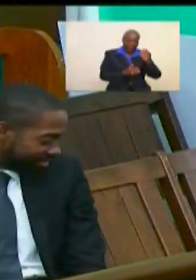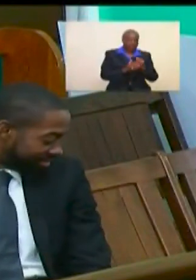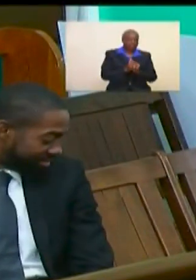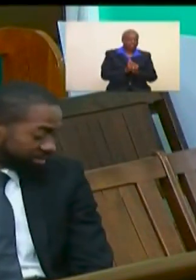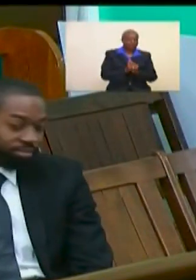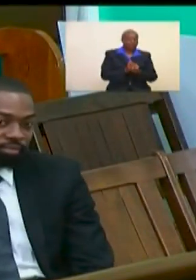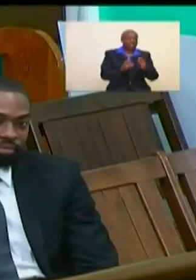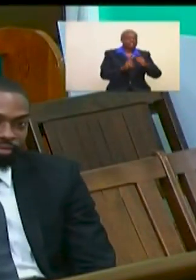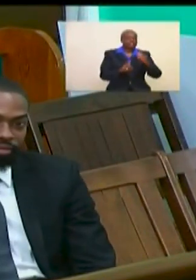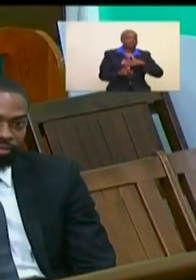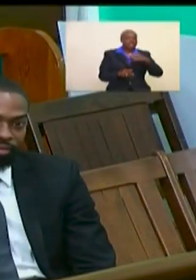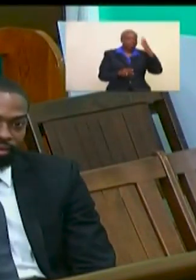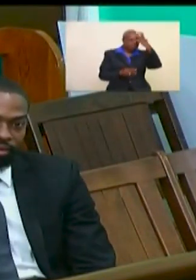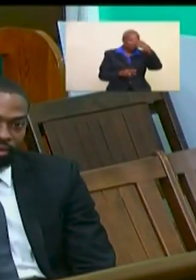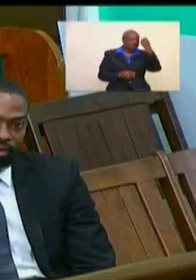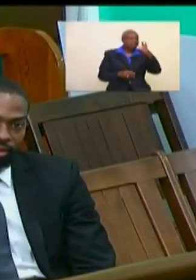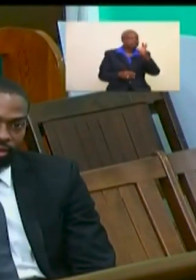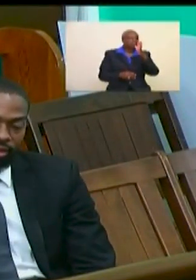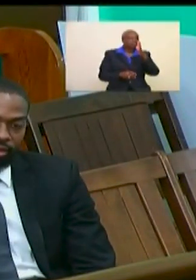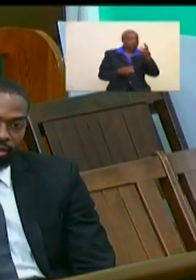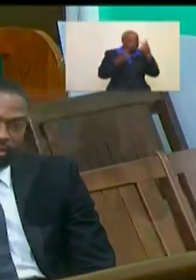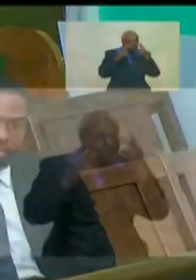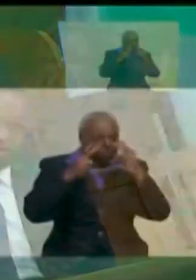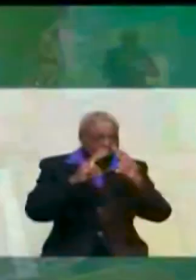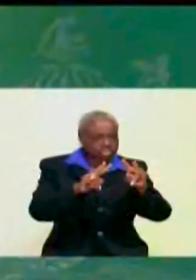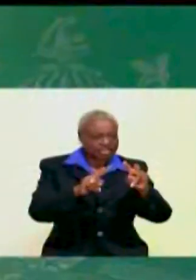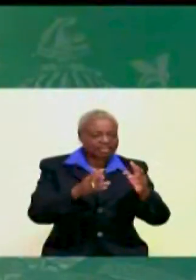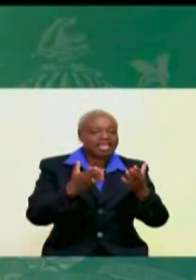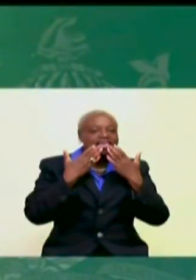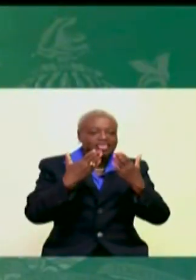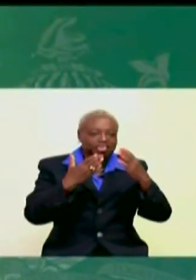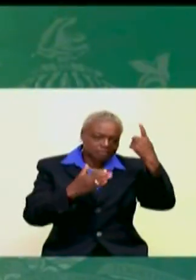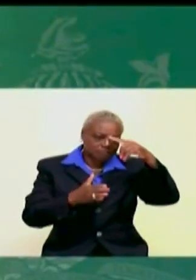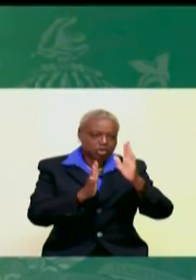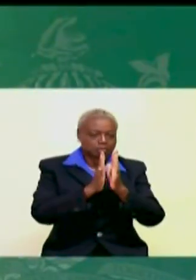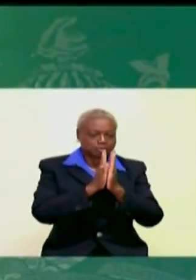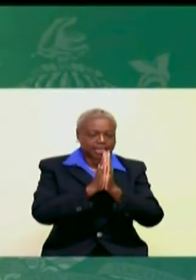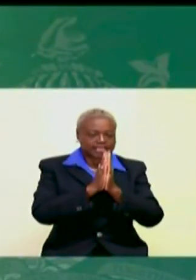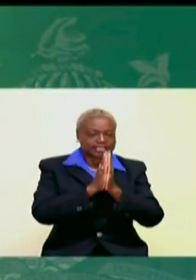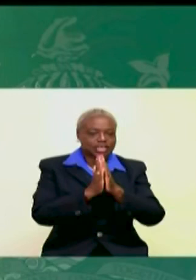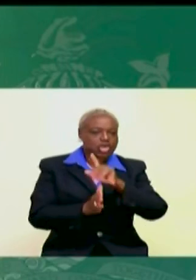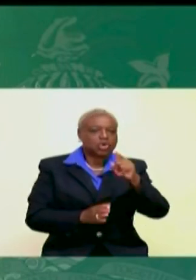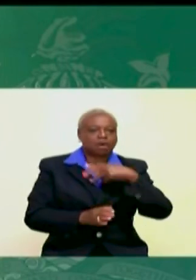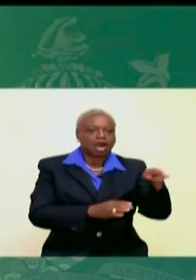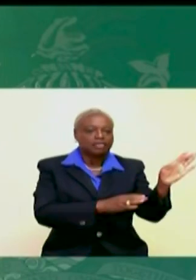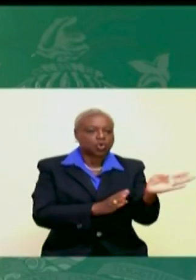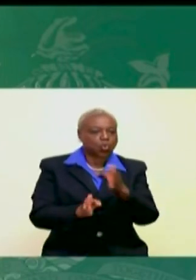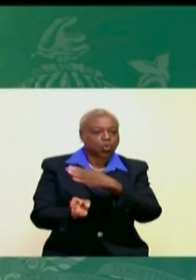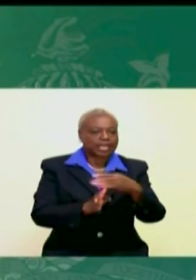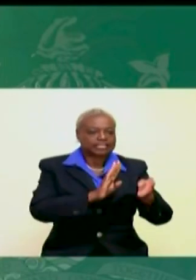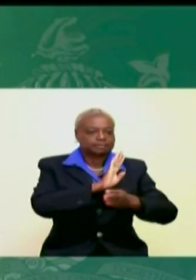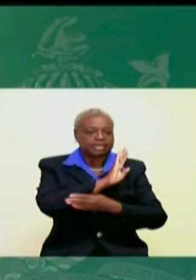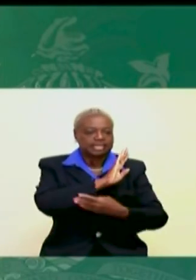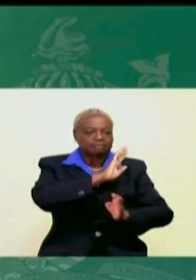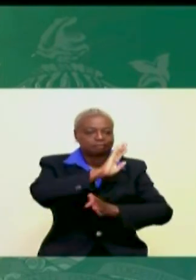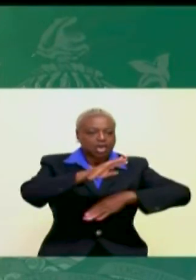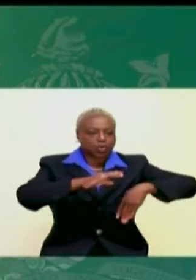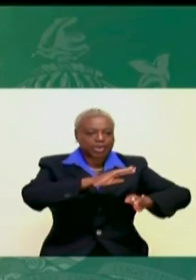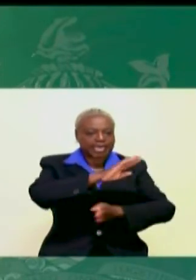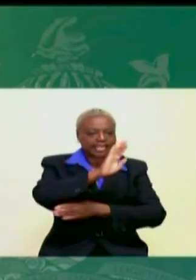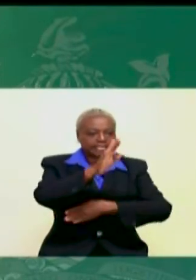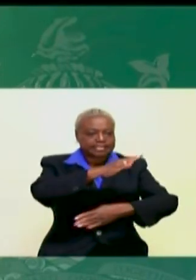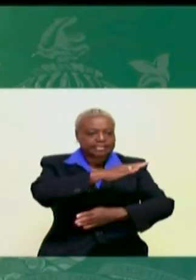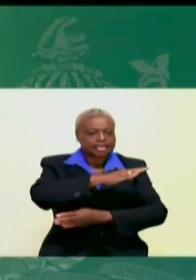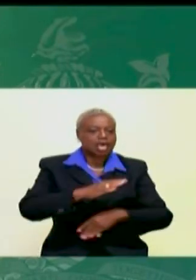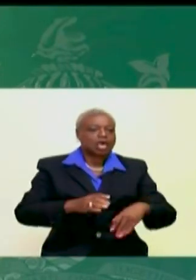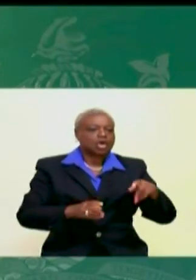To my beautiful mother who's watching, thank you for your prayers. You are truly the wind beneath my wings. To